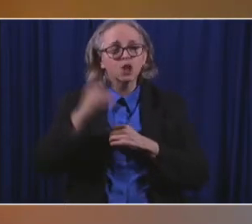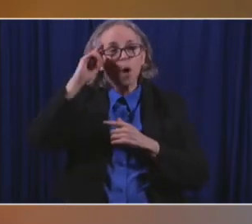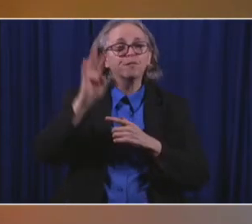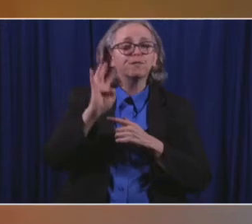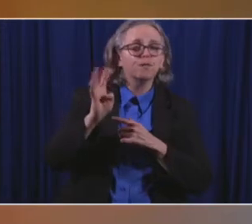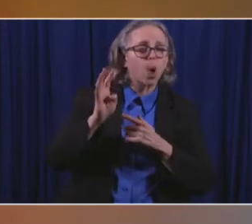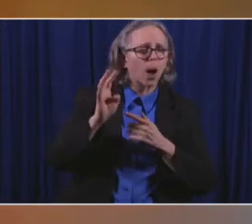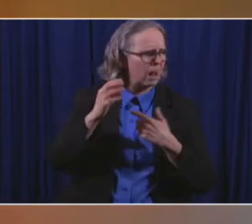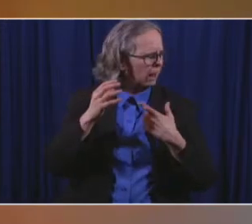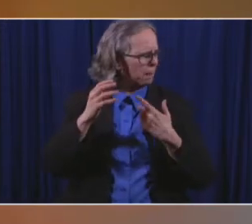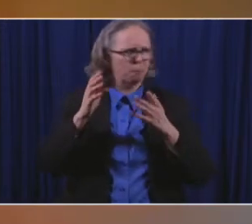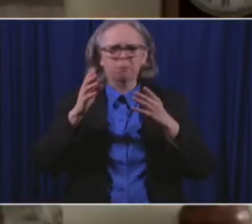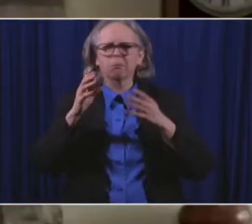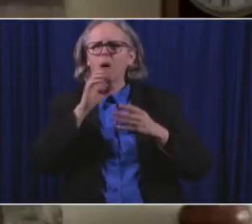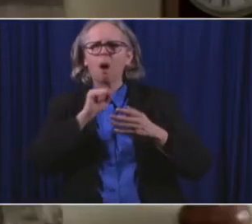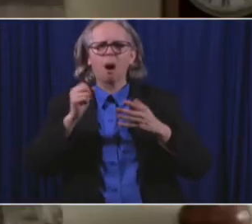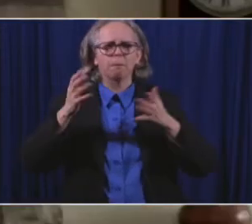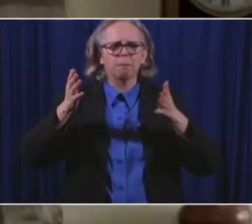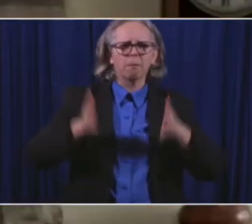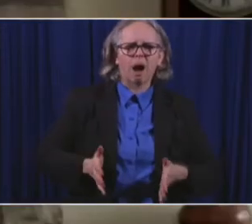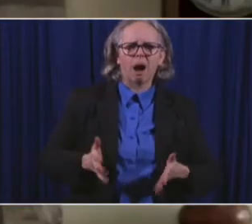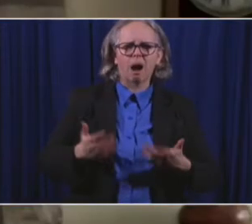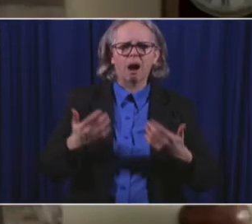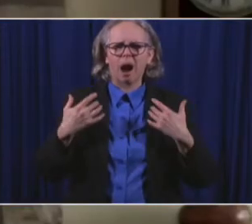just the basic care for them.